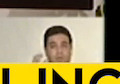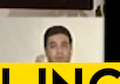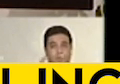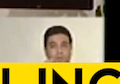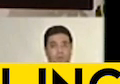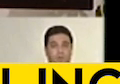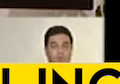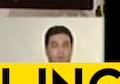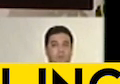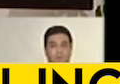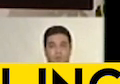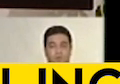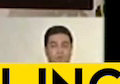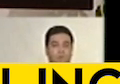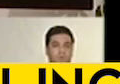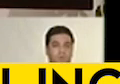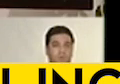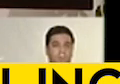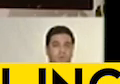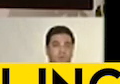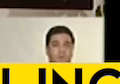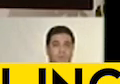sir sinoati cheksiz ekanligini.